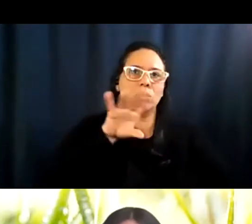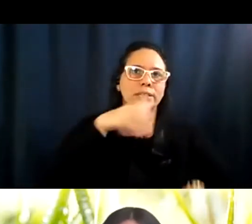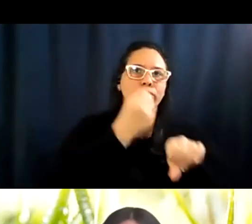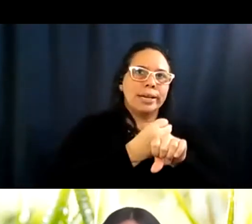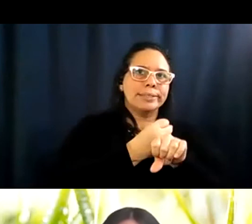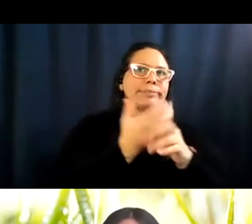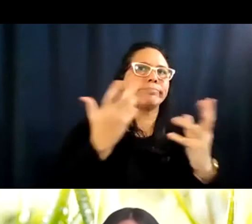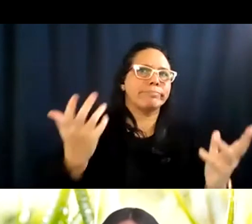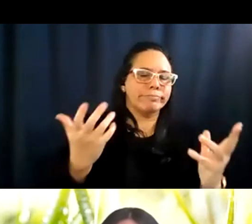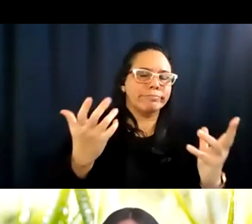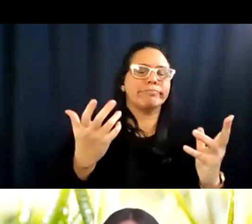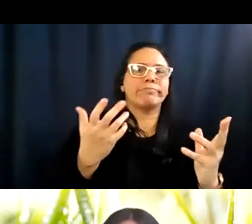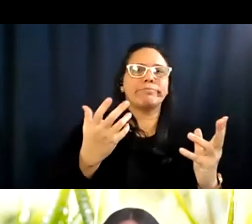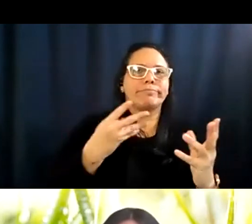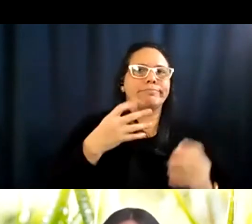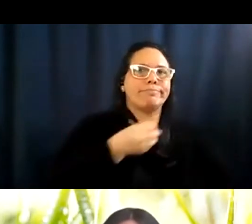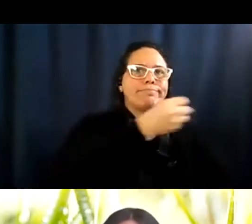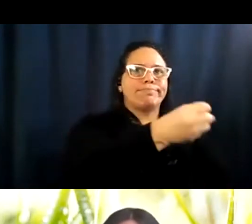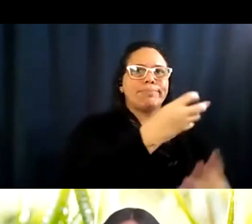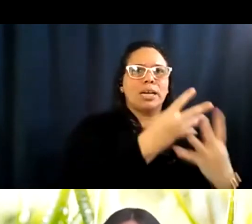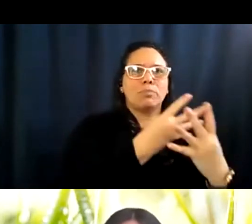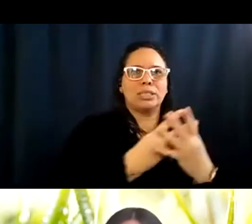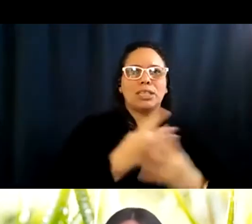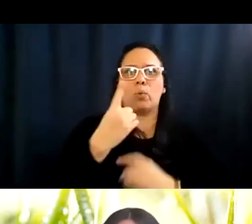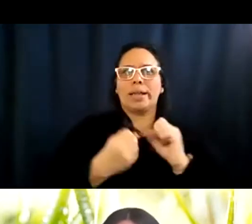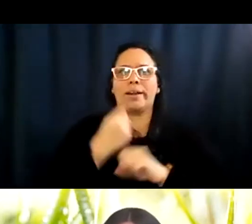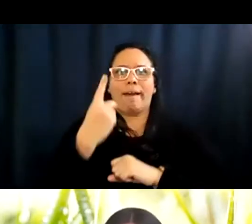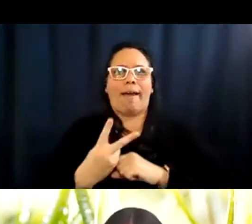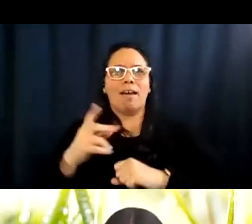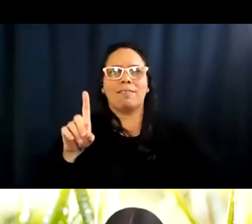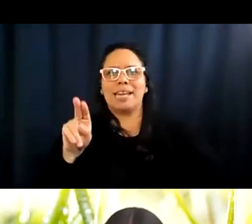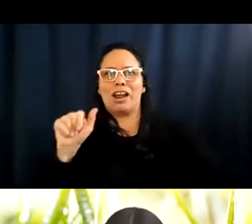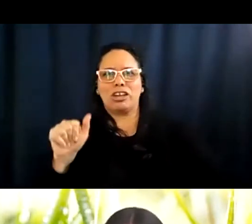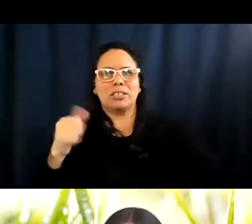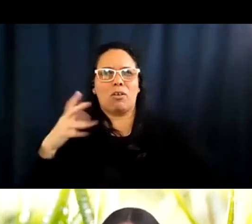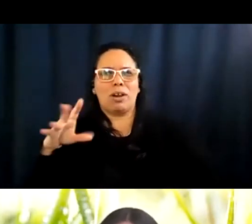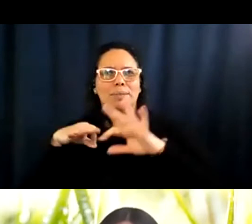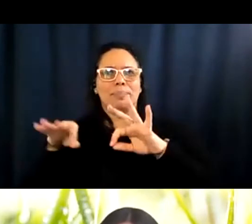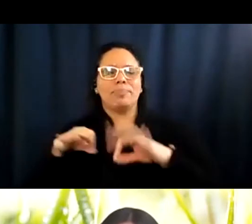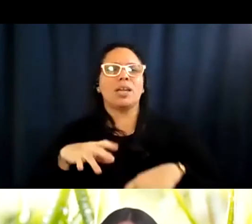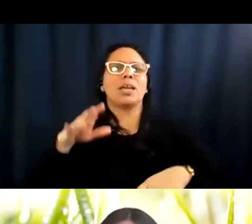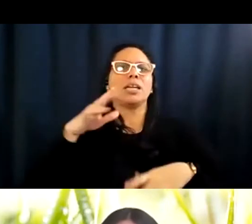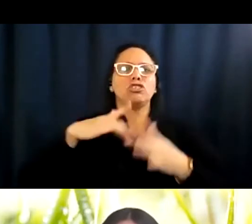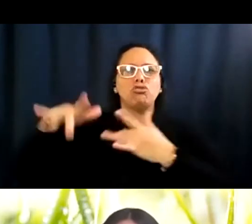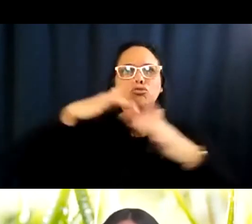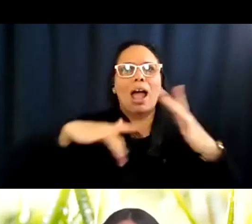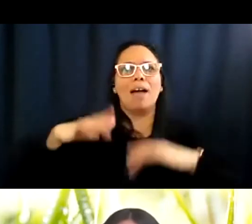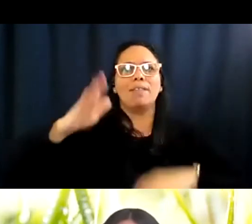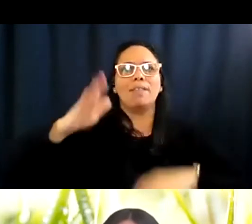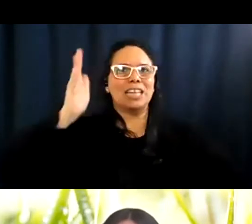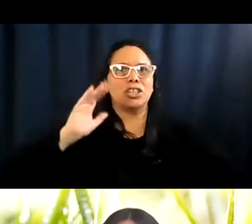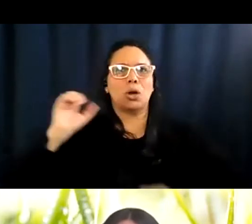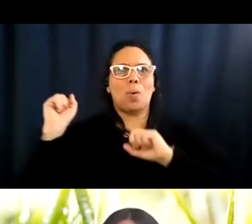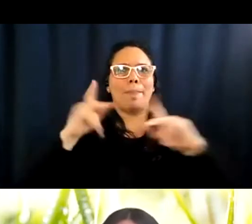beautifully explained. After spending time traveling and lecturing, Davis eventually returned to teaching. She was